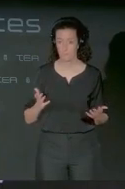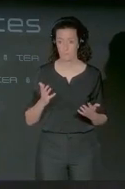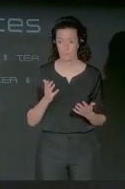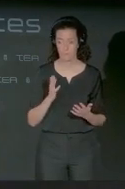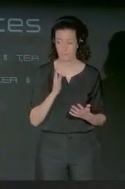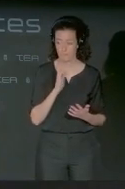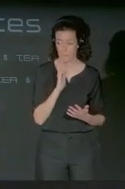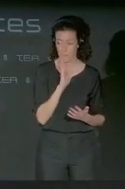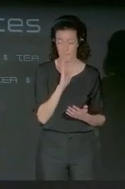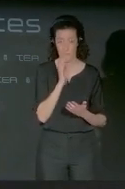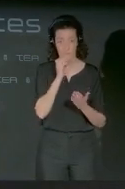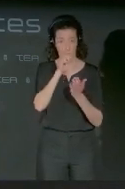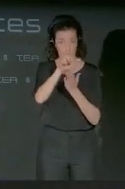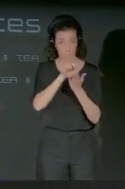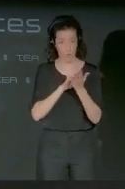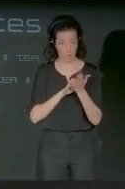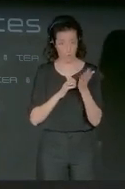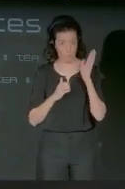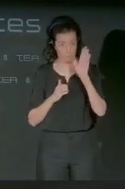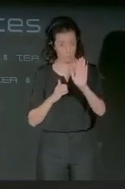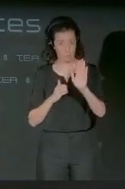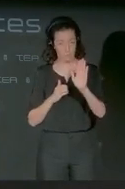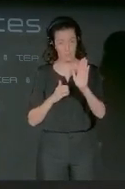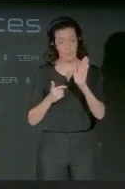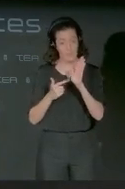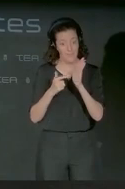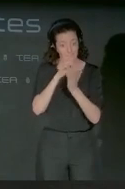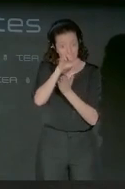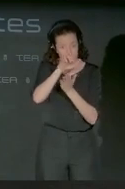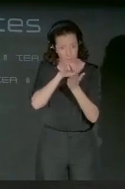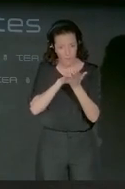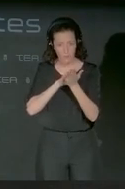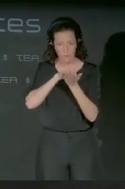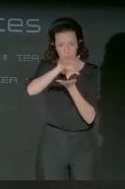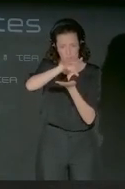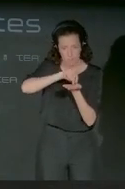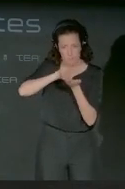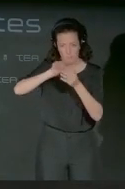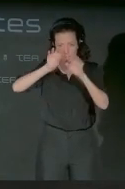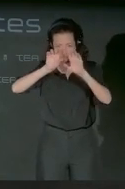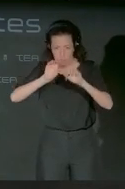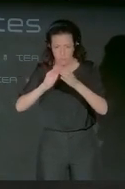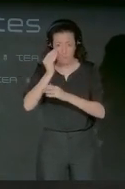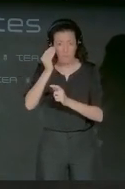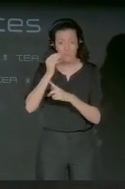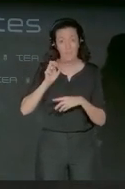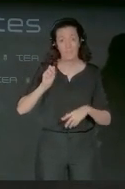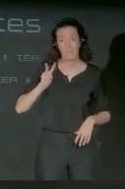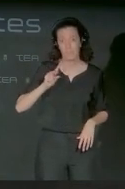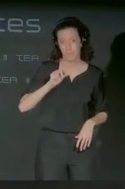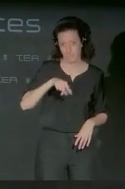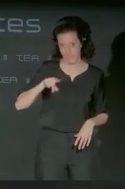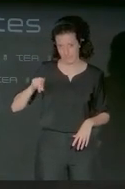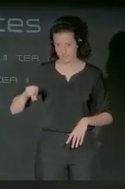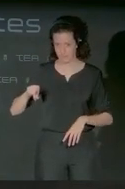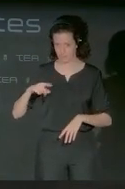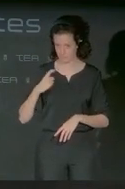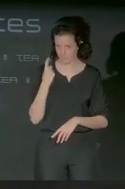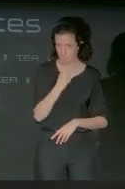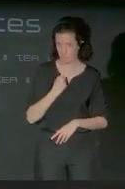work. It's been a process, a major process, and it's the first time that we have engaged in